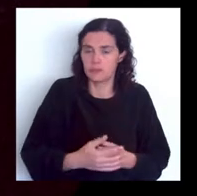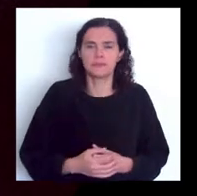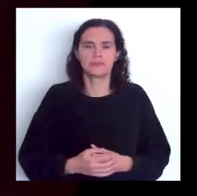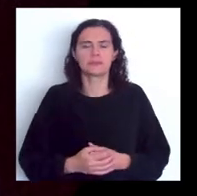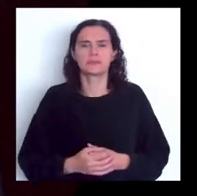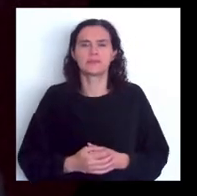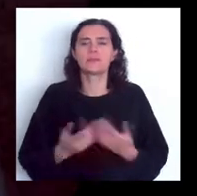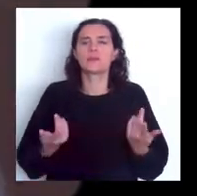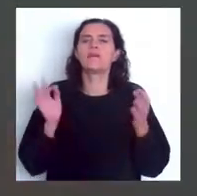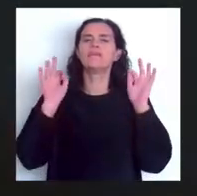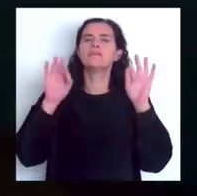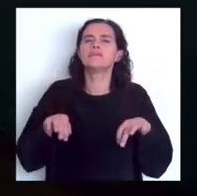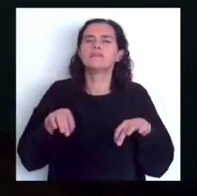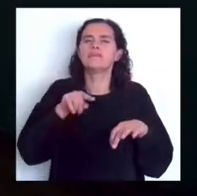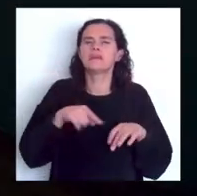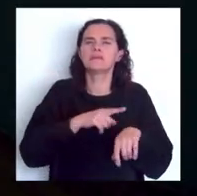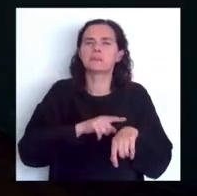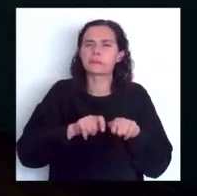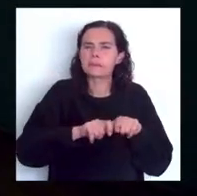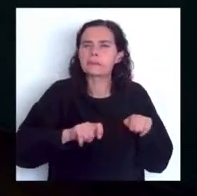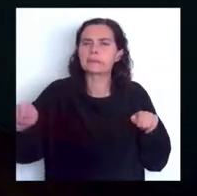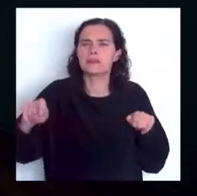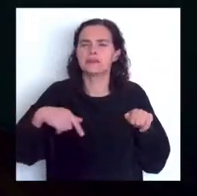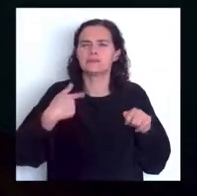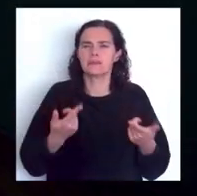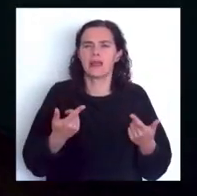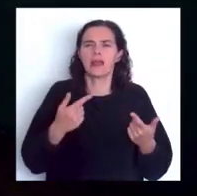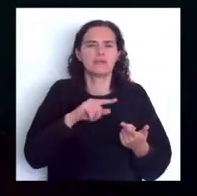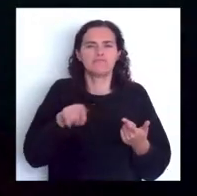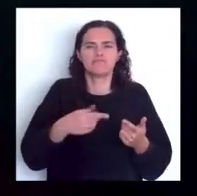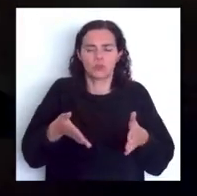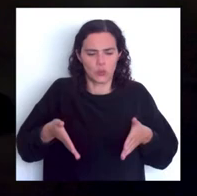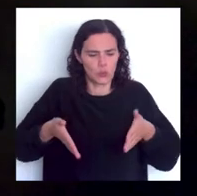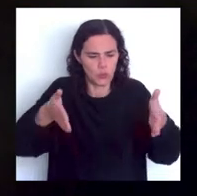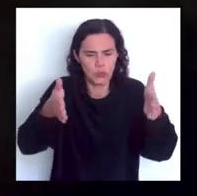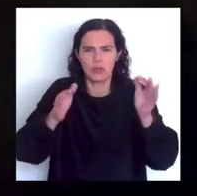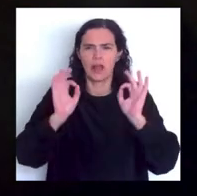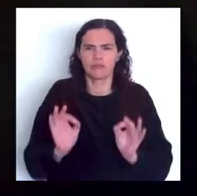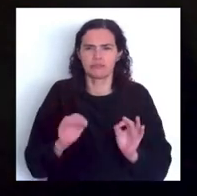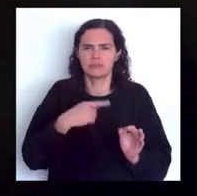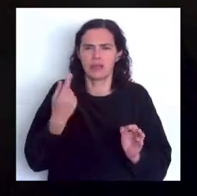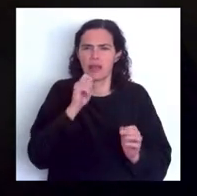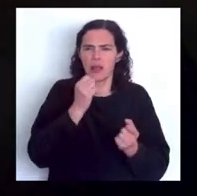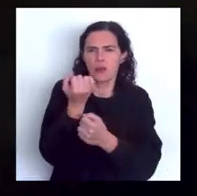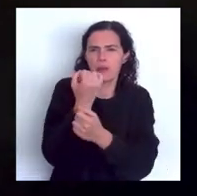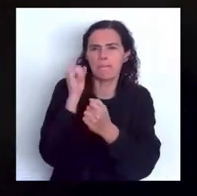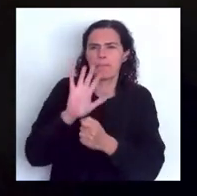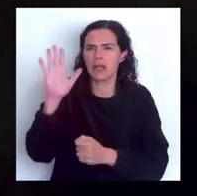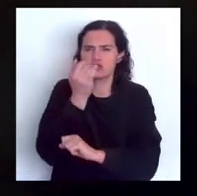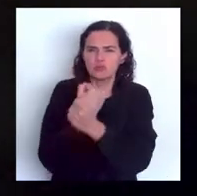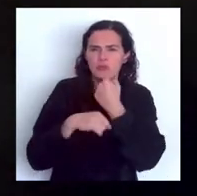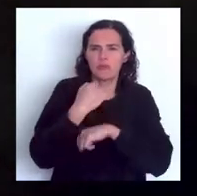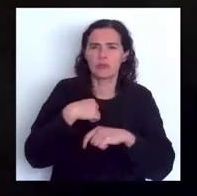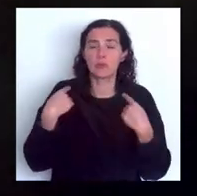on. And at the end of this long necklace and corridor and constellation of